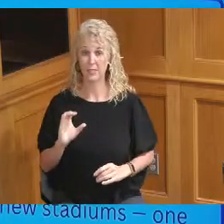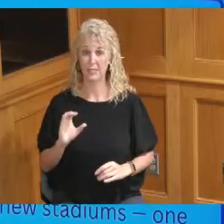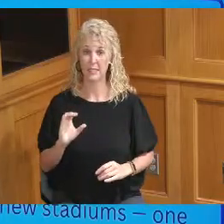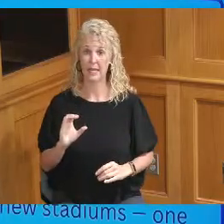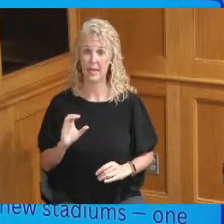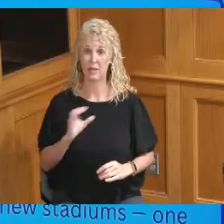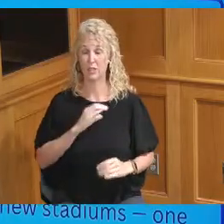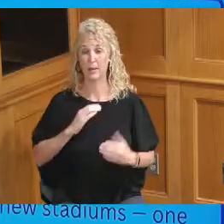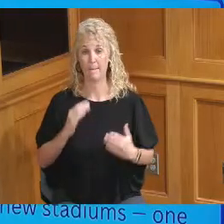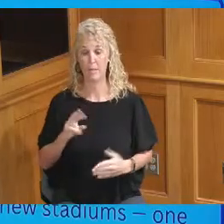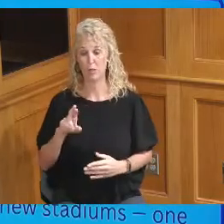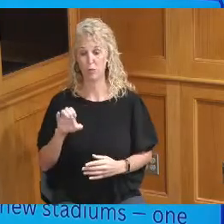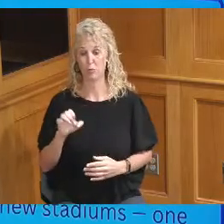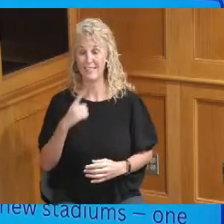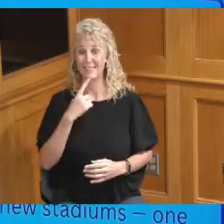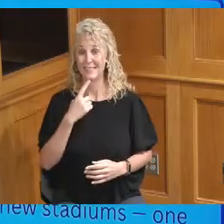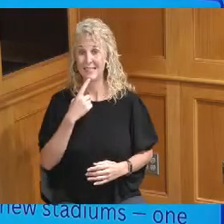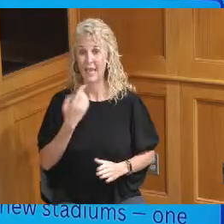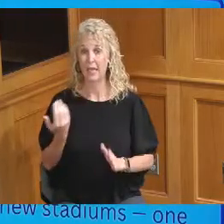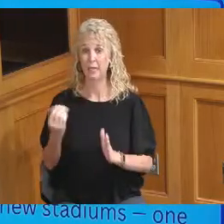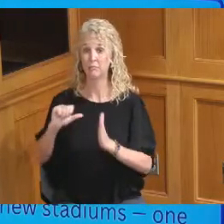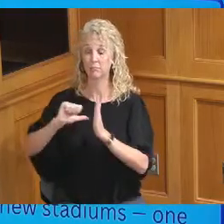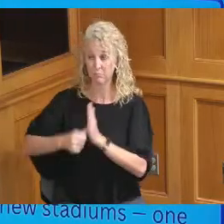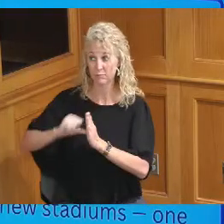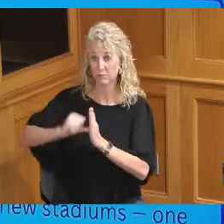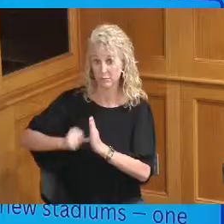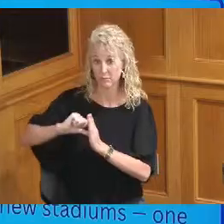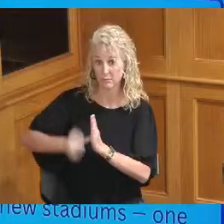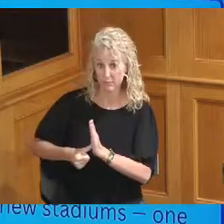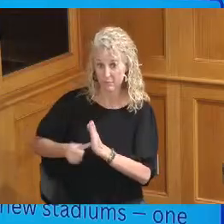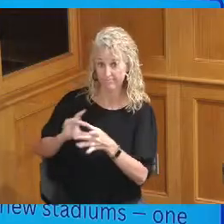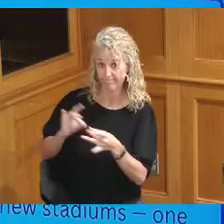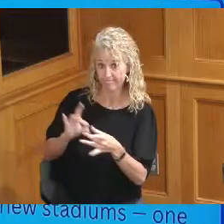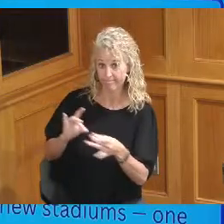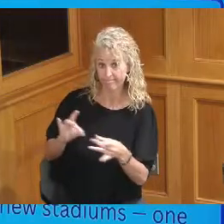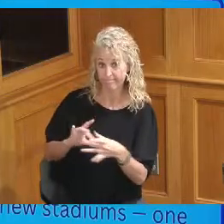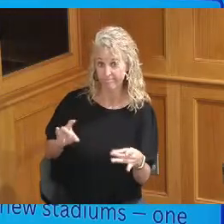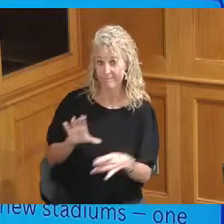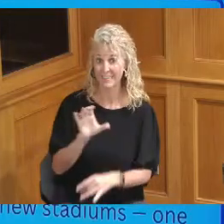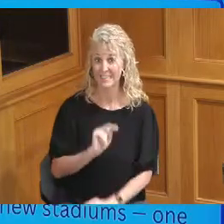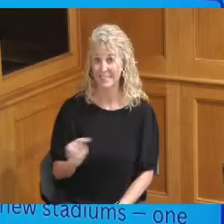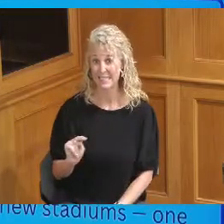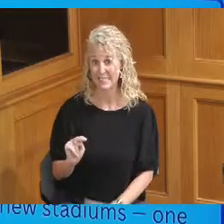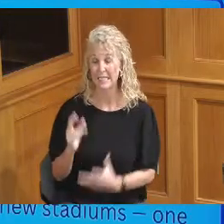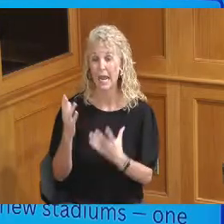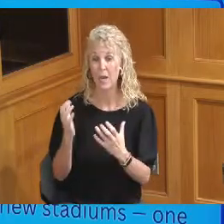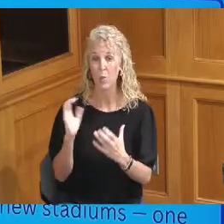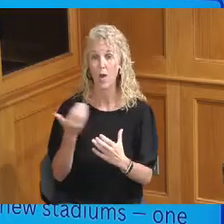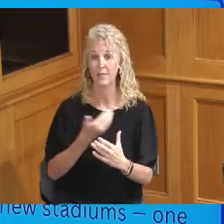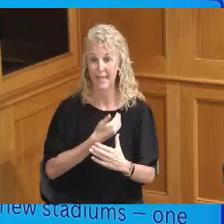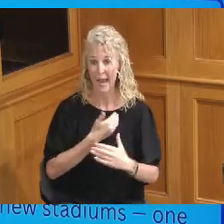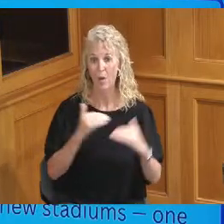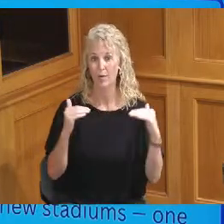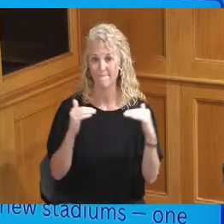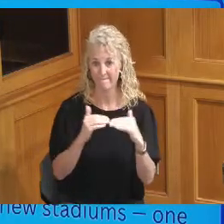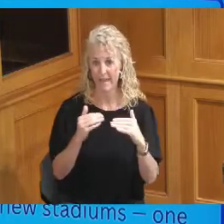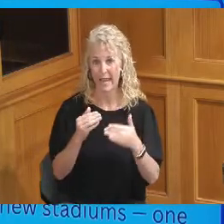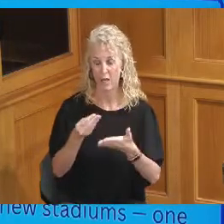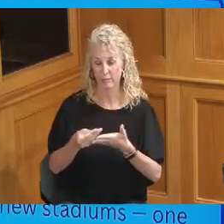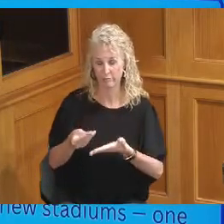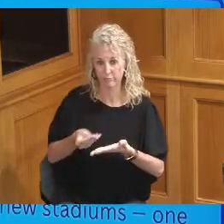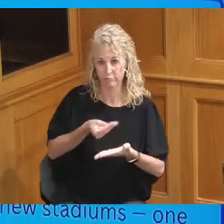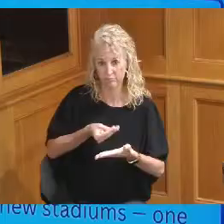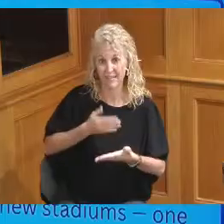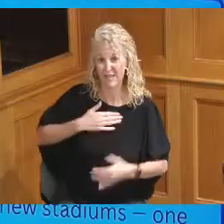Commissioner Lisa Reese says she reiterated the message that Cincinnati wants its fair share. That was my